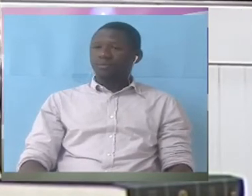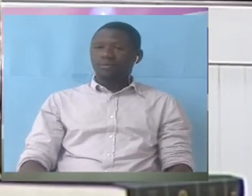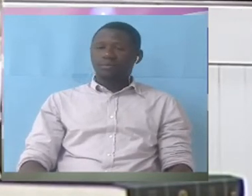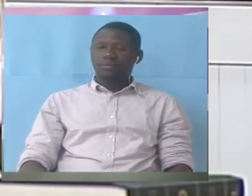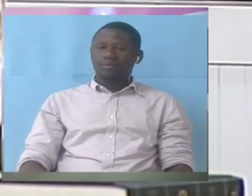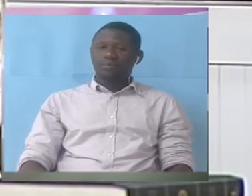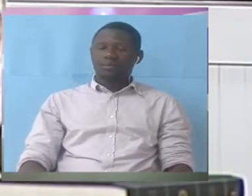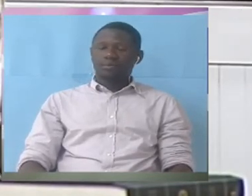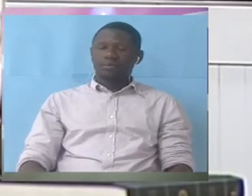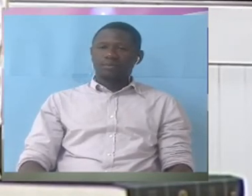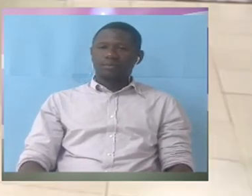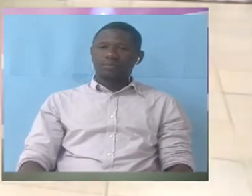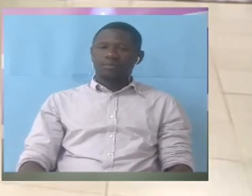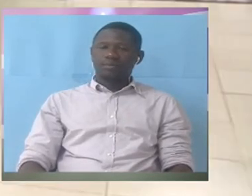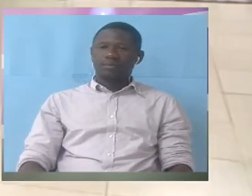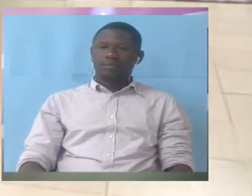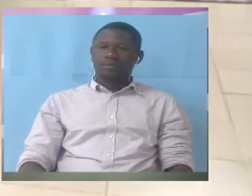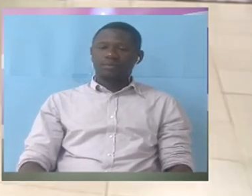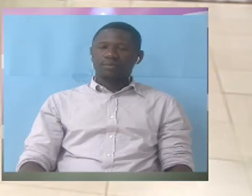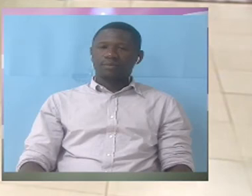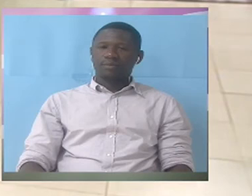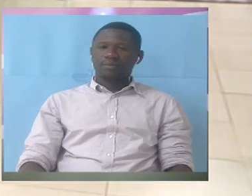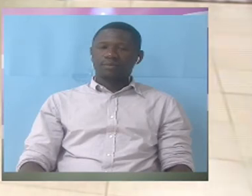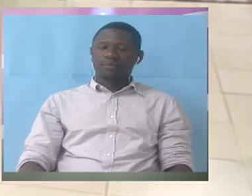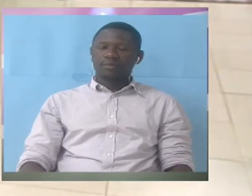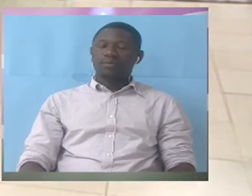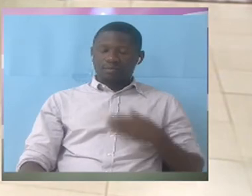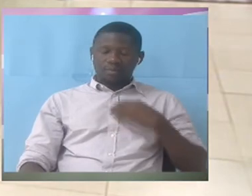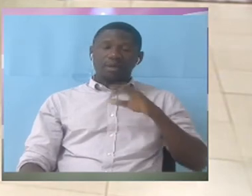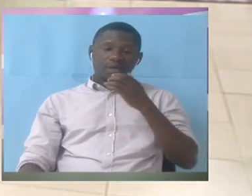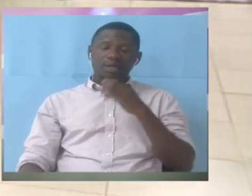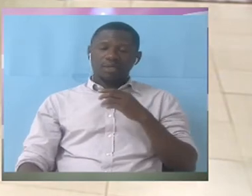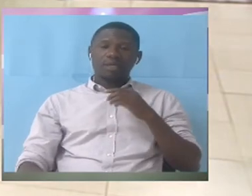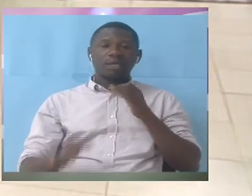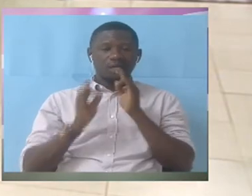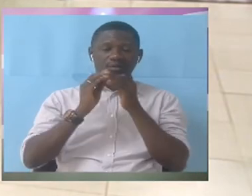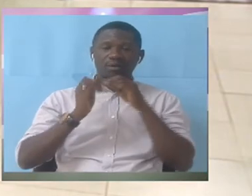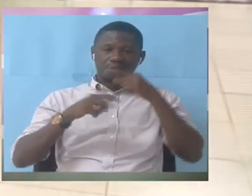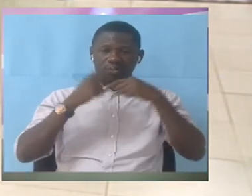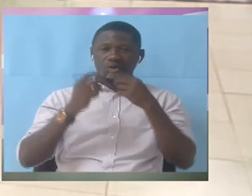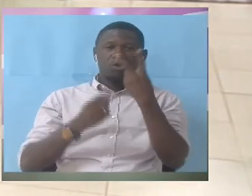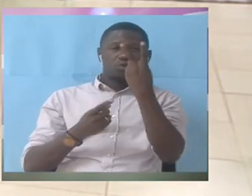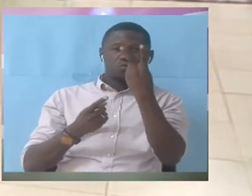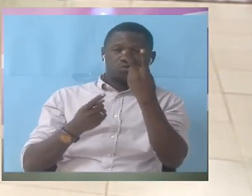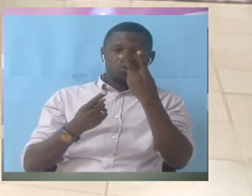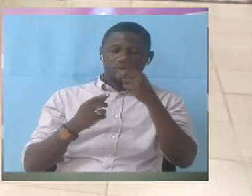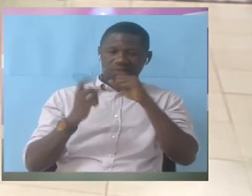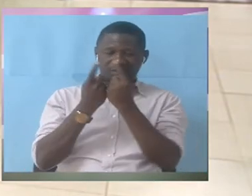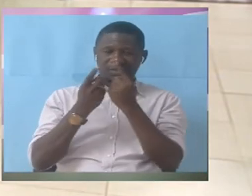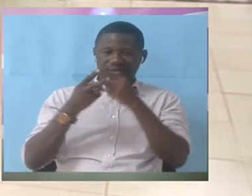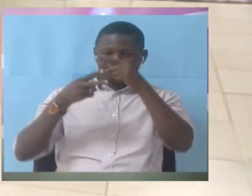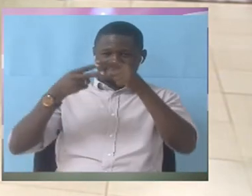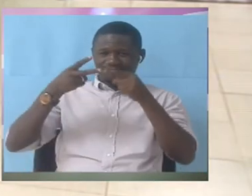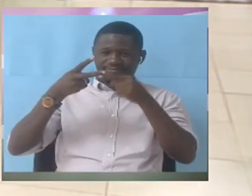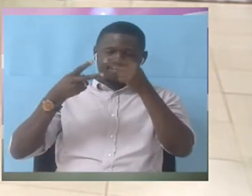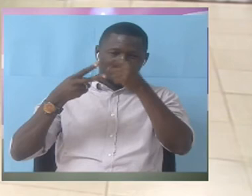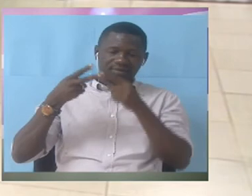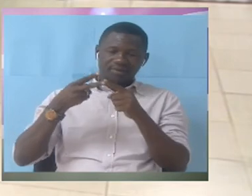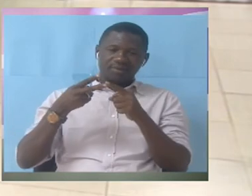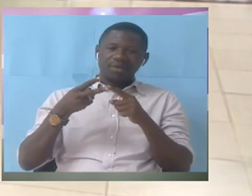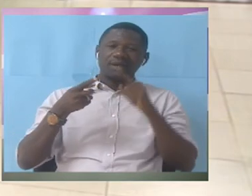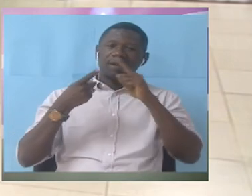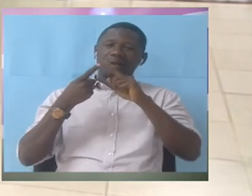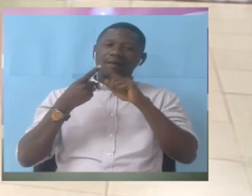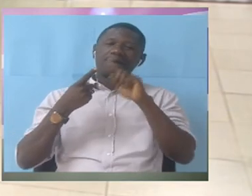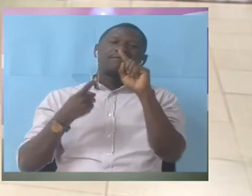I can highlight two incidents mun na wax ñaari xew xew the first